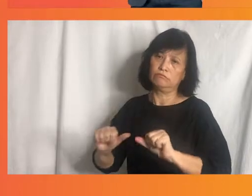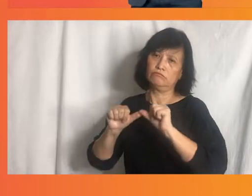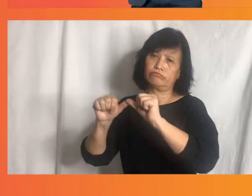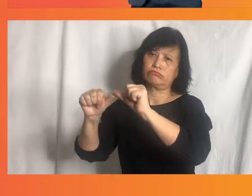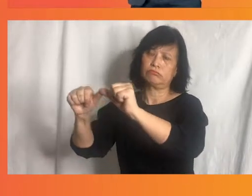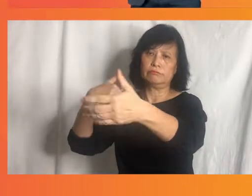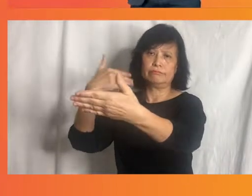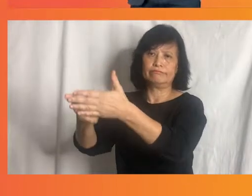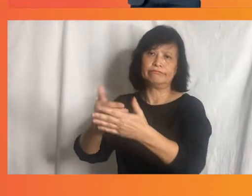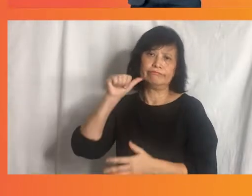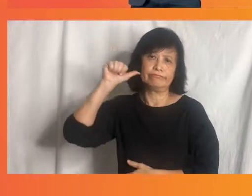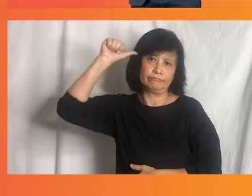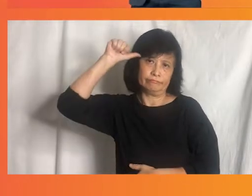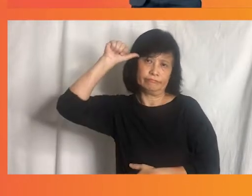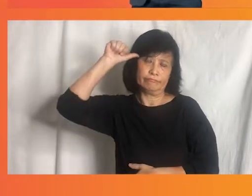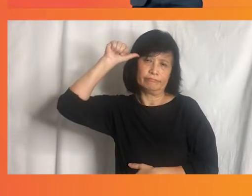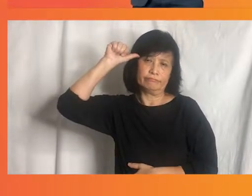adulthood.